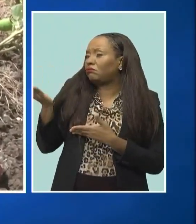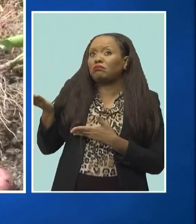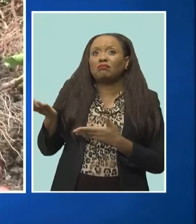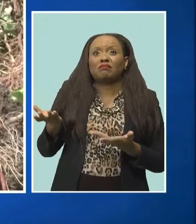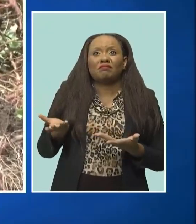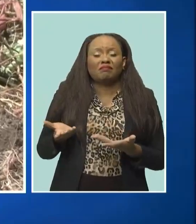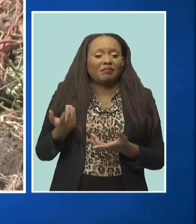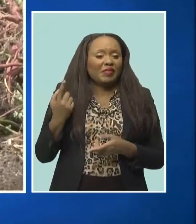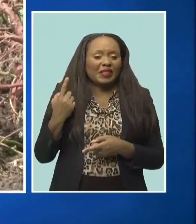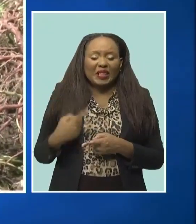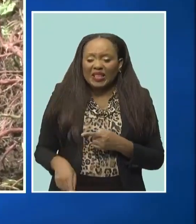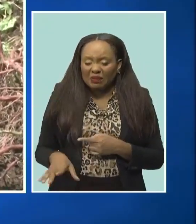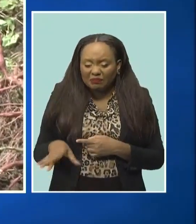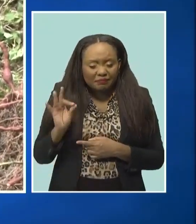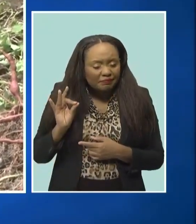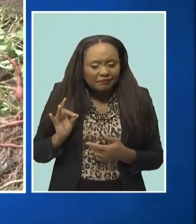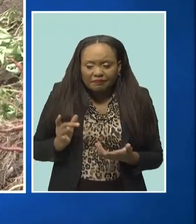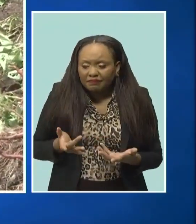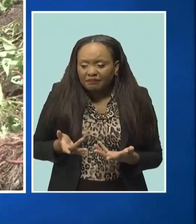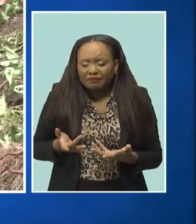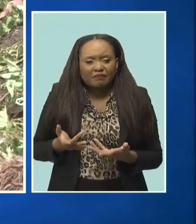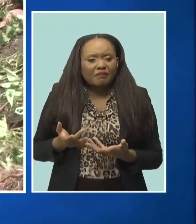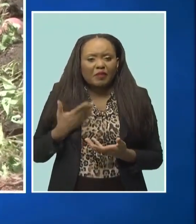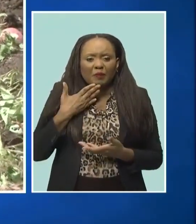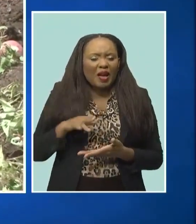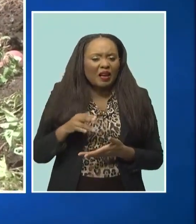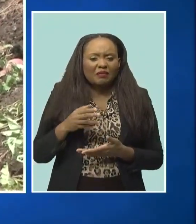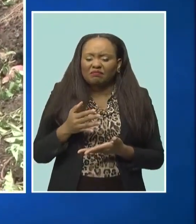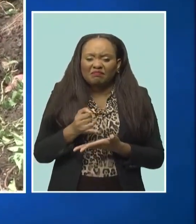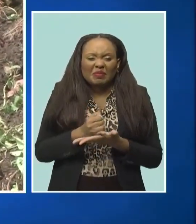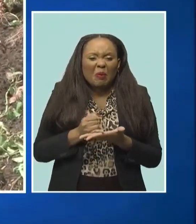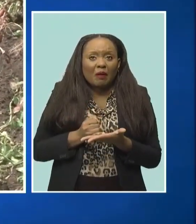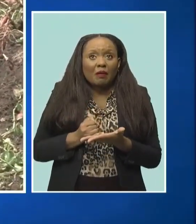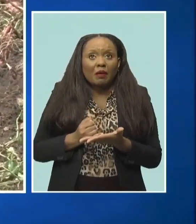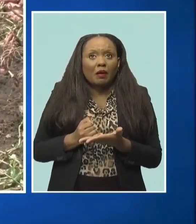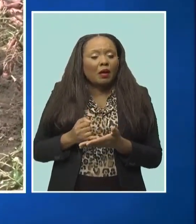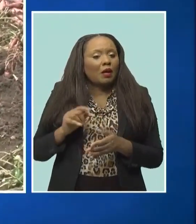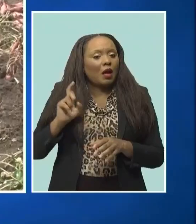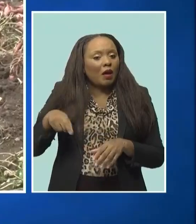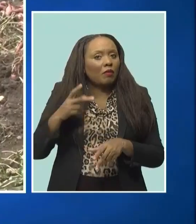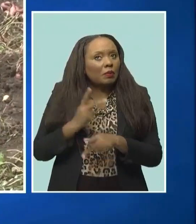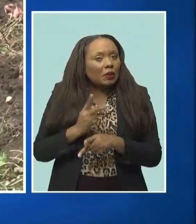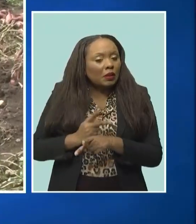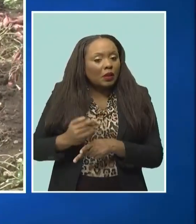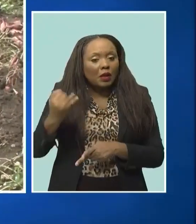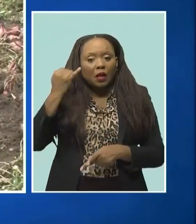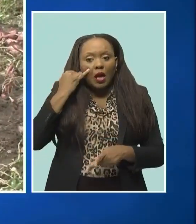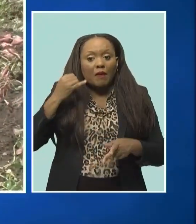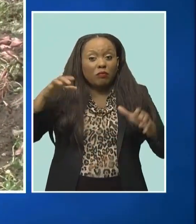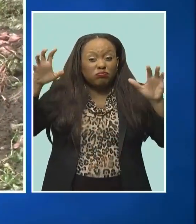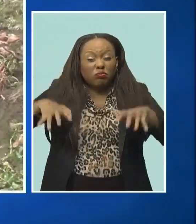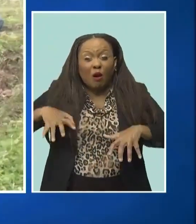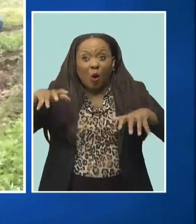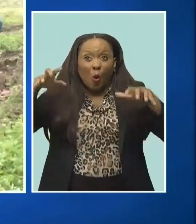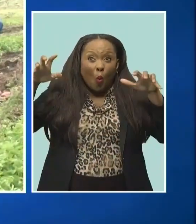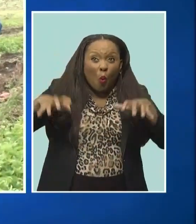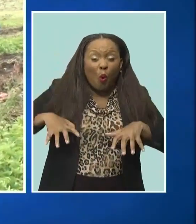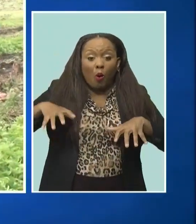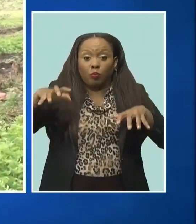your fears of a shortage of sweet potatoes locally are being allayed to some extent. Chief Executive Officer of the